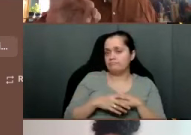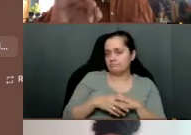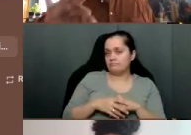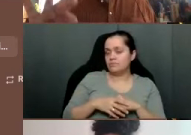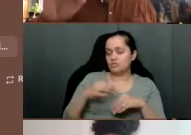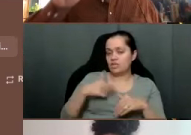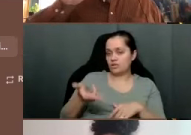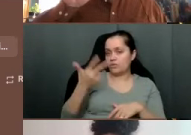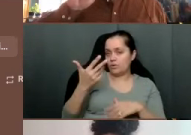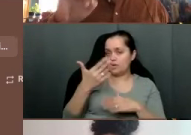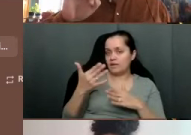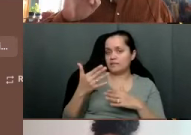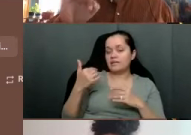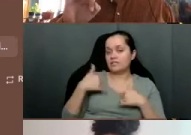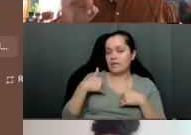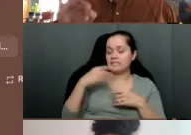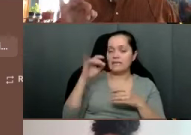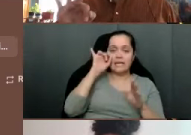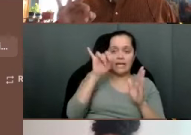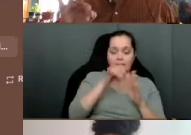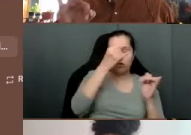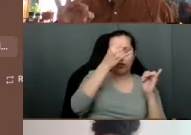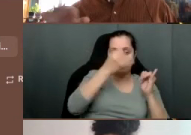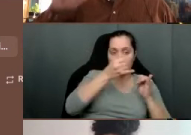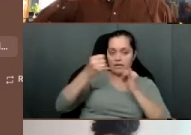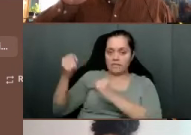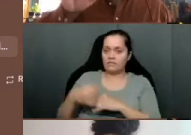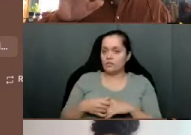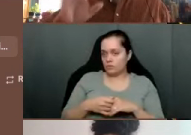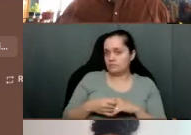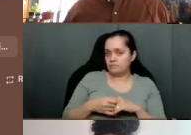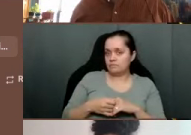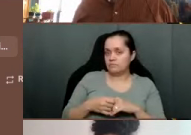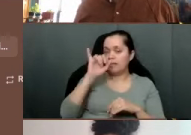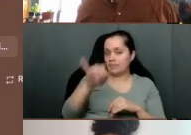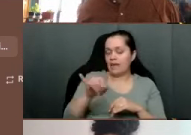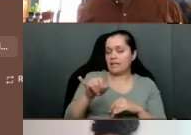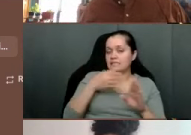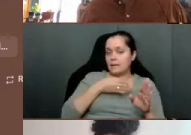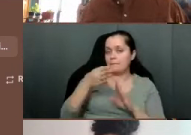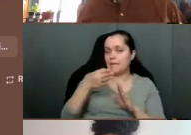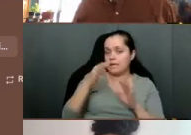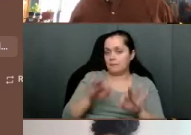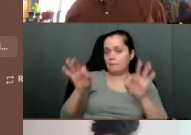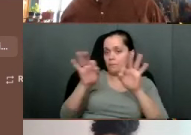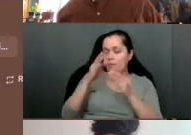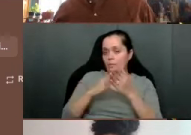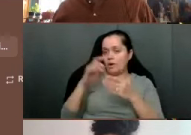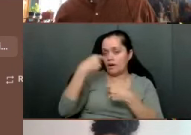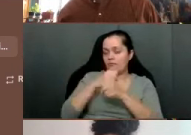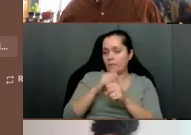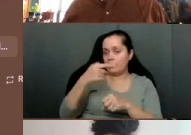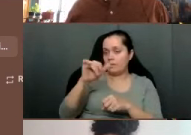got three things, and she's got an image for each of the three things. That's the main part of creating a